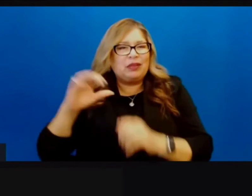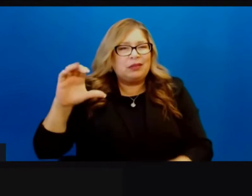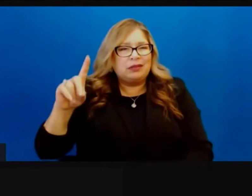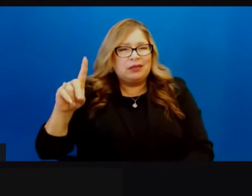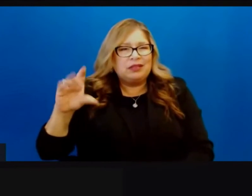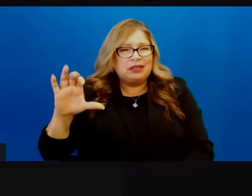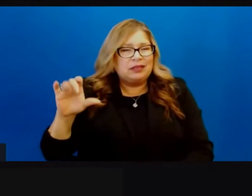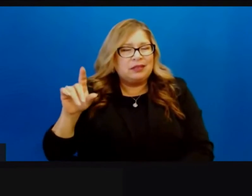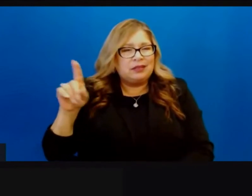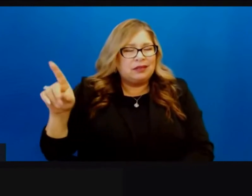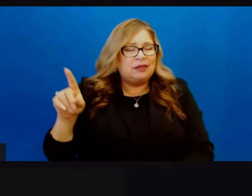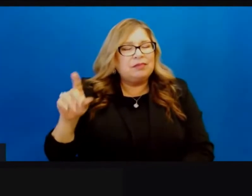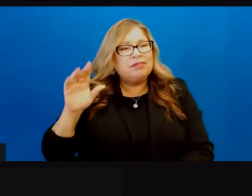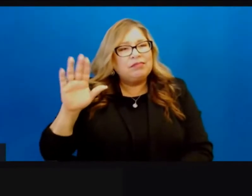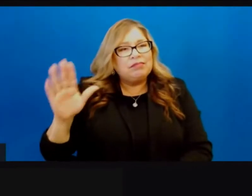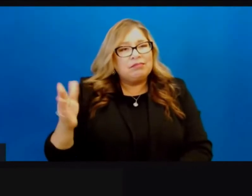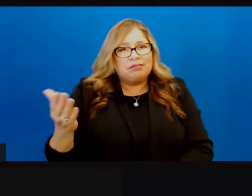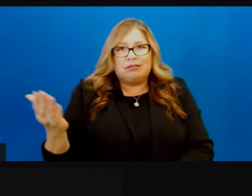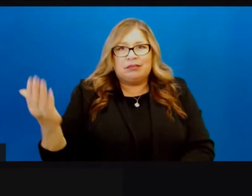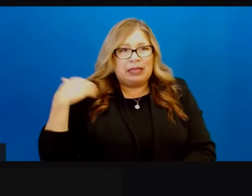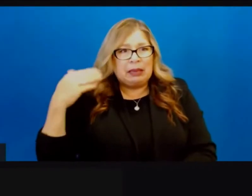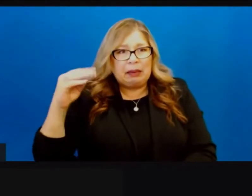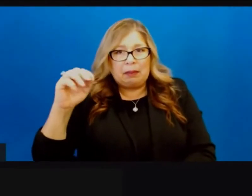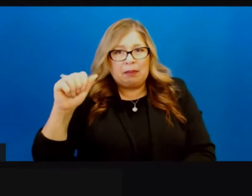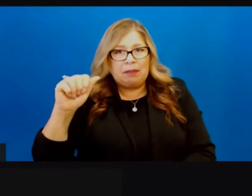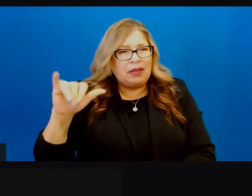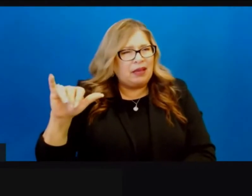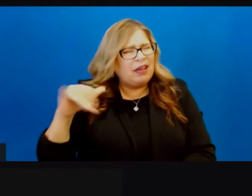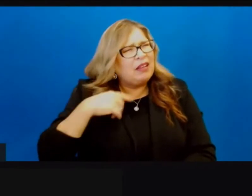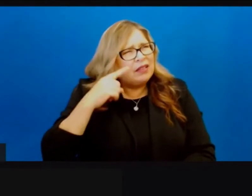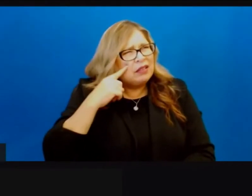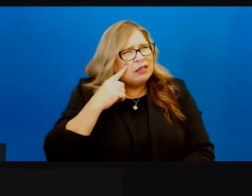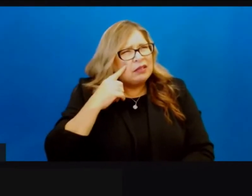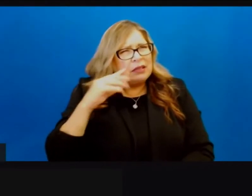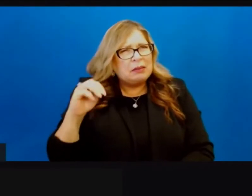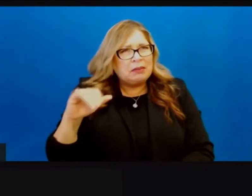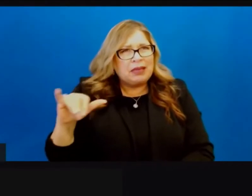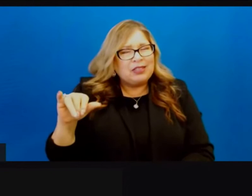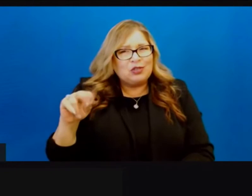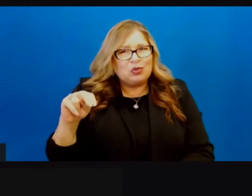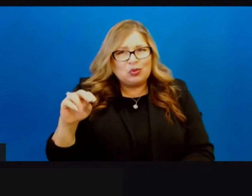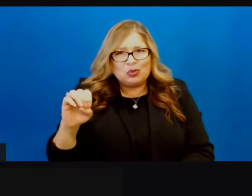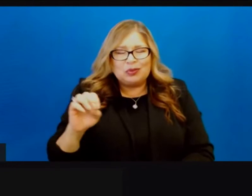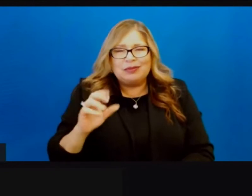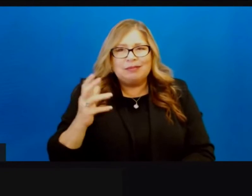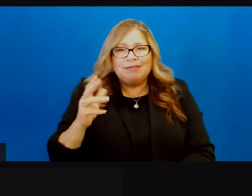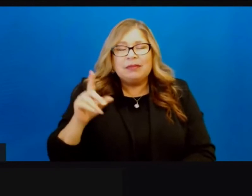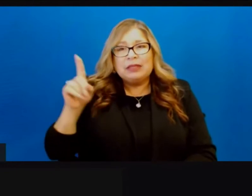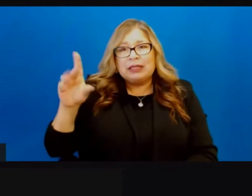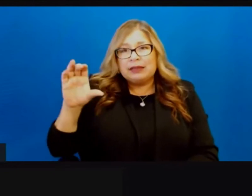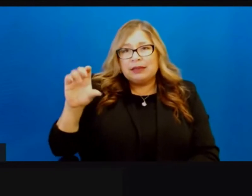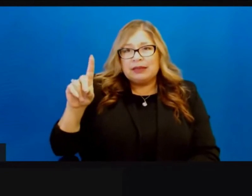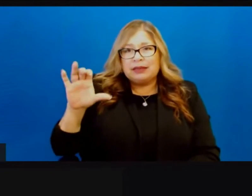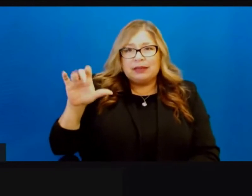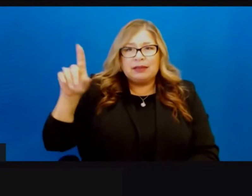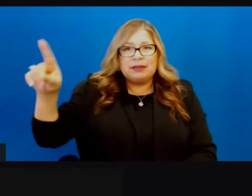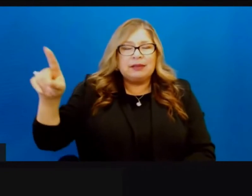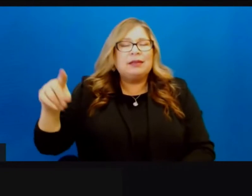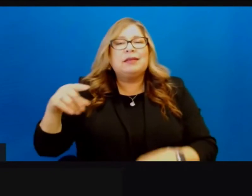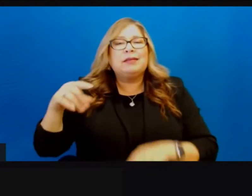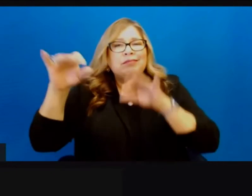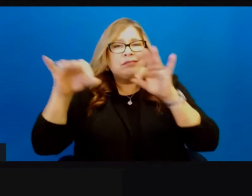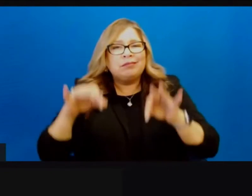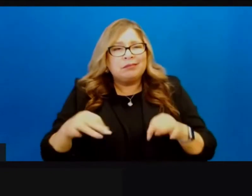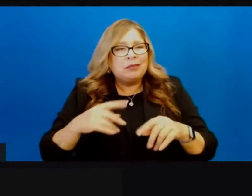last May, I think made or June made the distinction between what vaccinated and